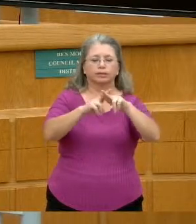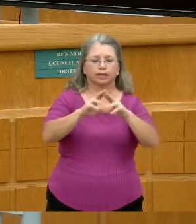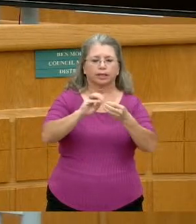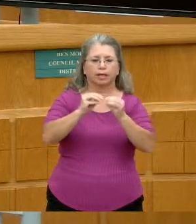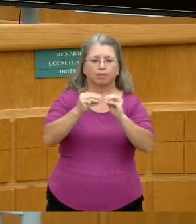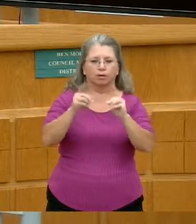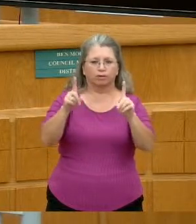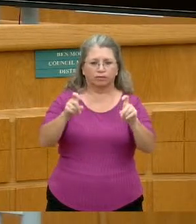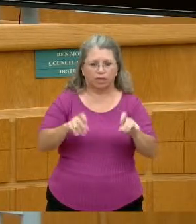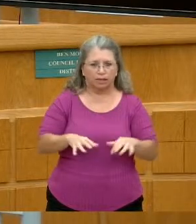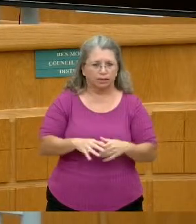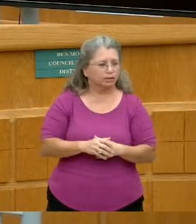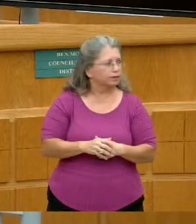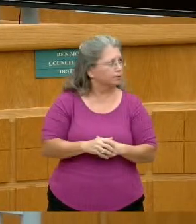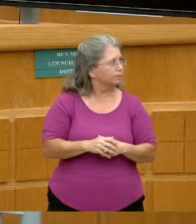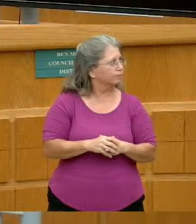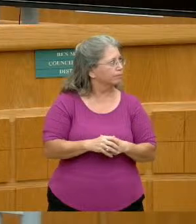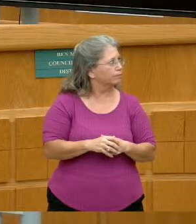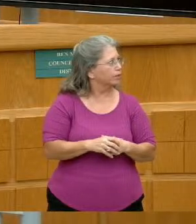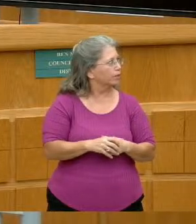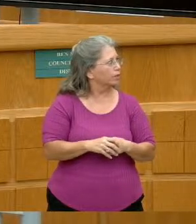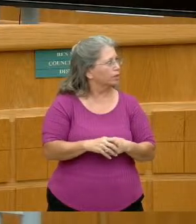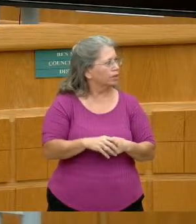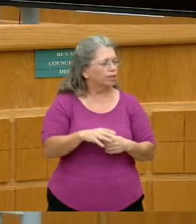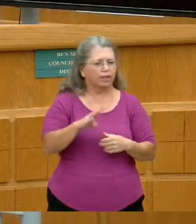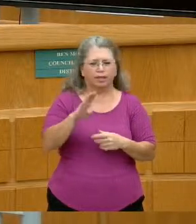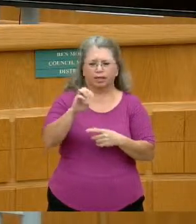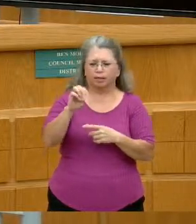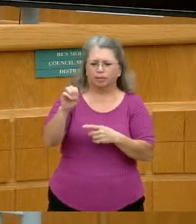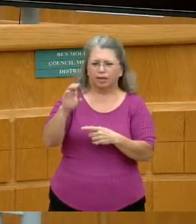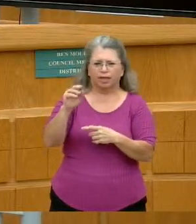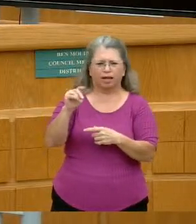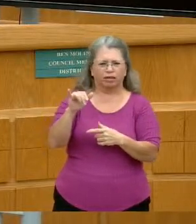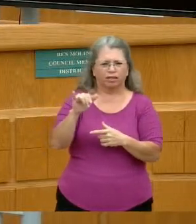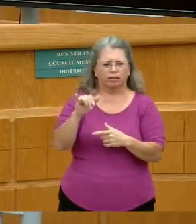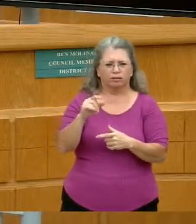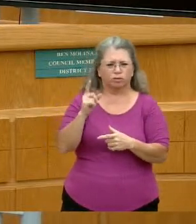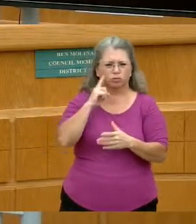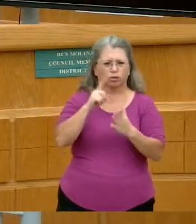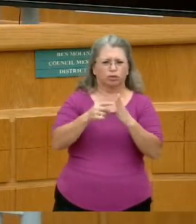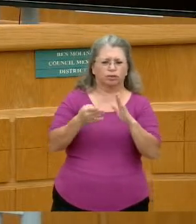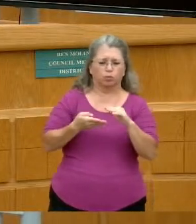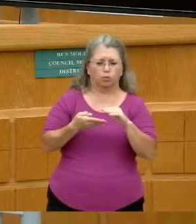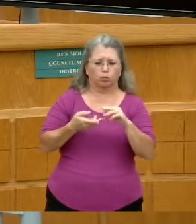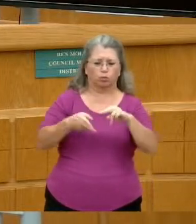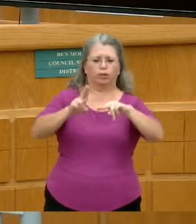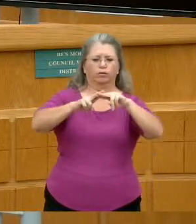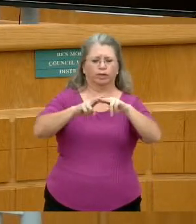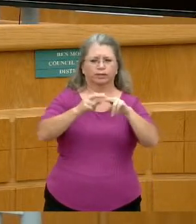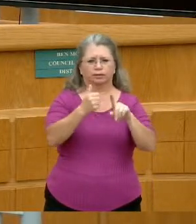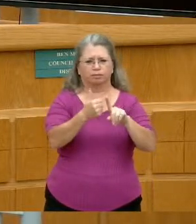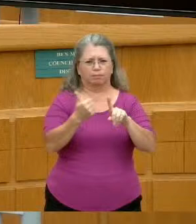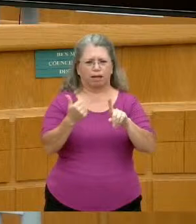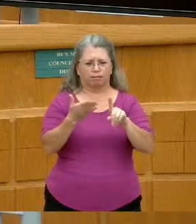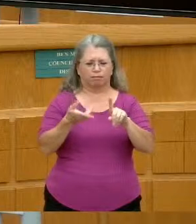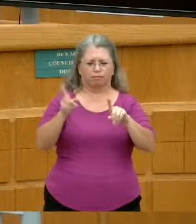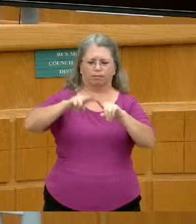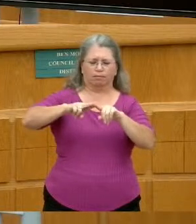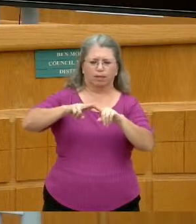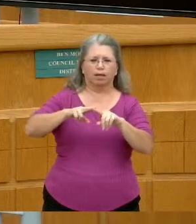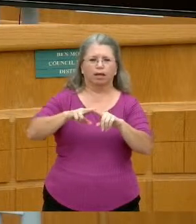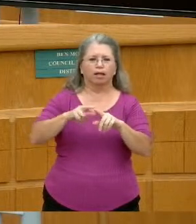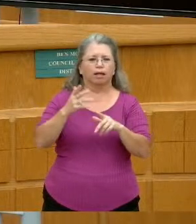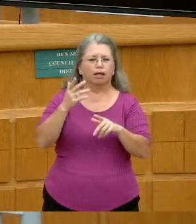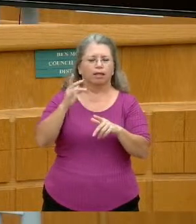of tests. Now with B County, you might say, well, it went up. How come it went up back here? There was an outbreak at a correctional facility